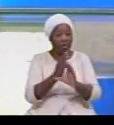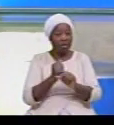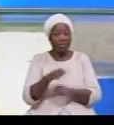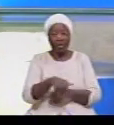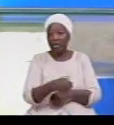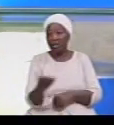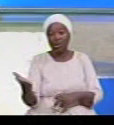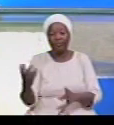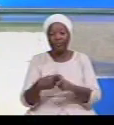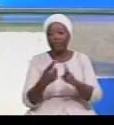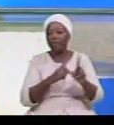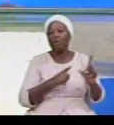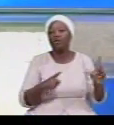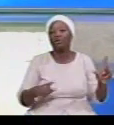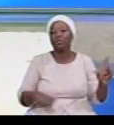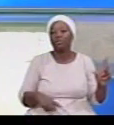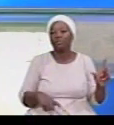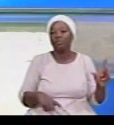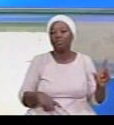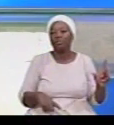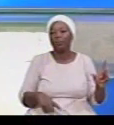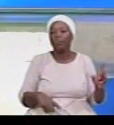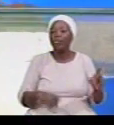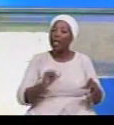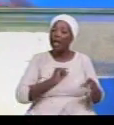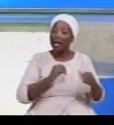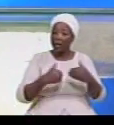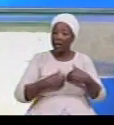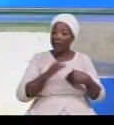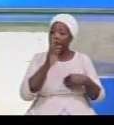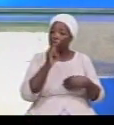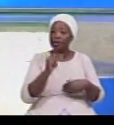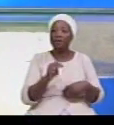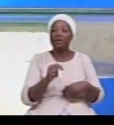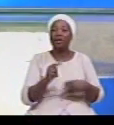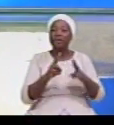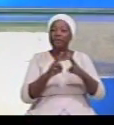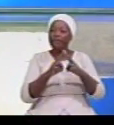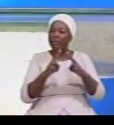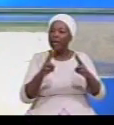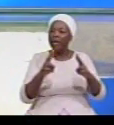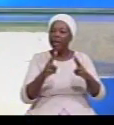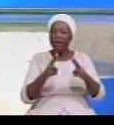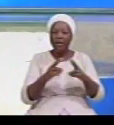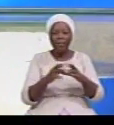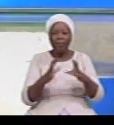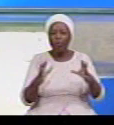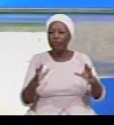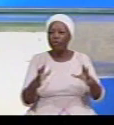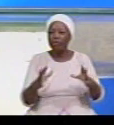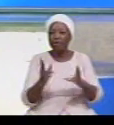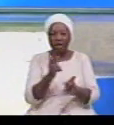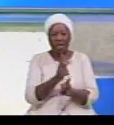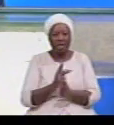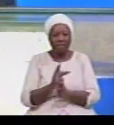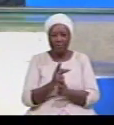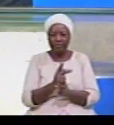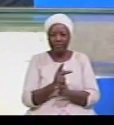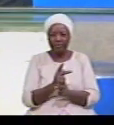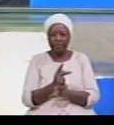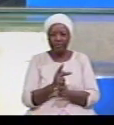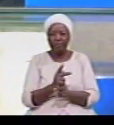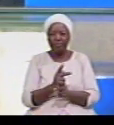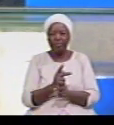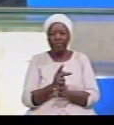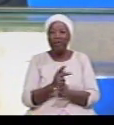the Lord. I'll be very much careful. Take heed that I